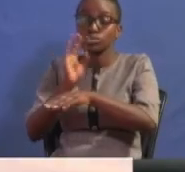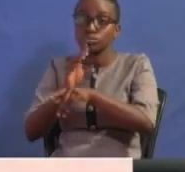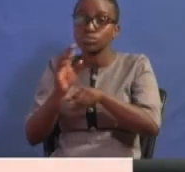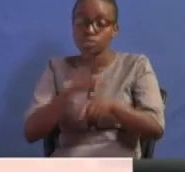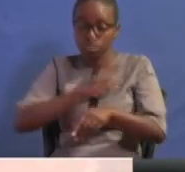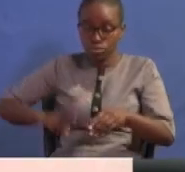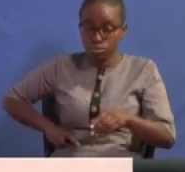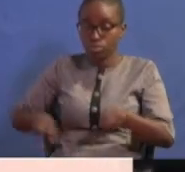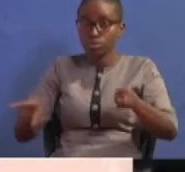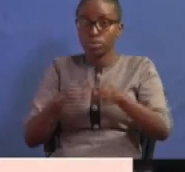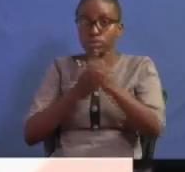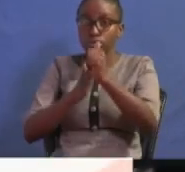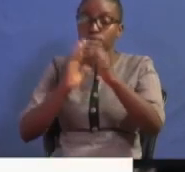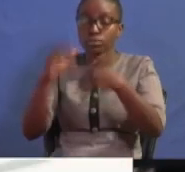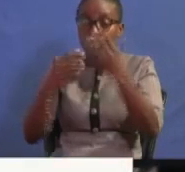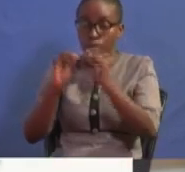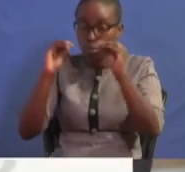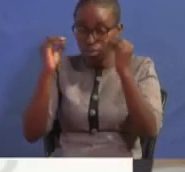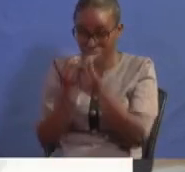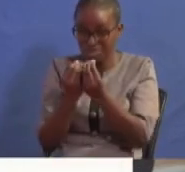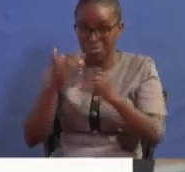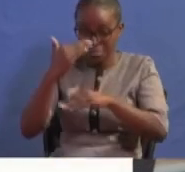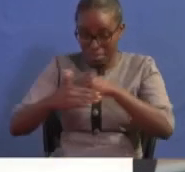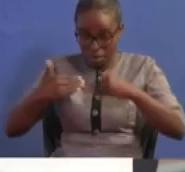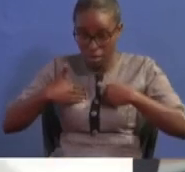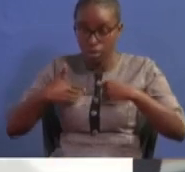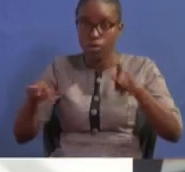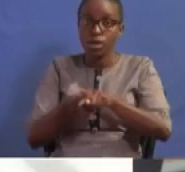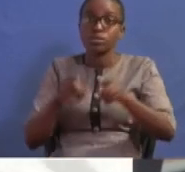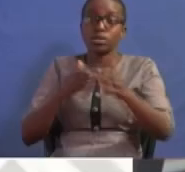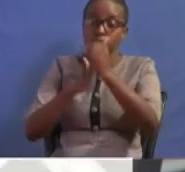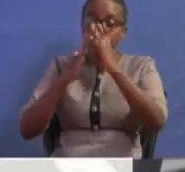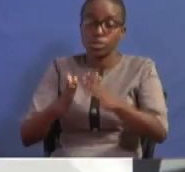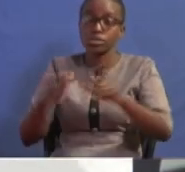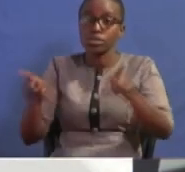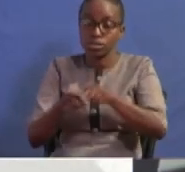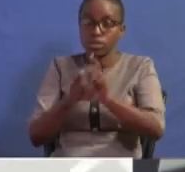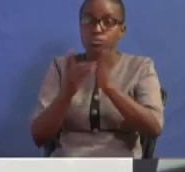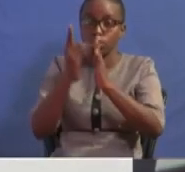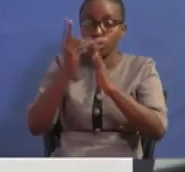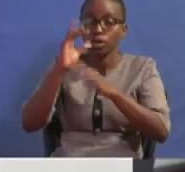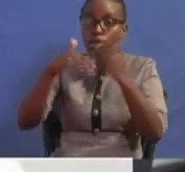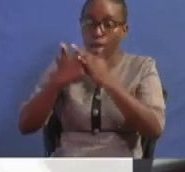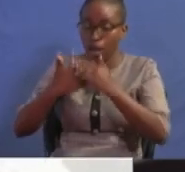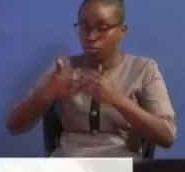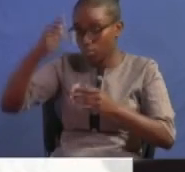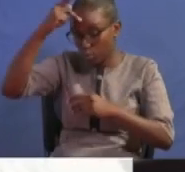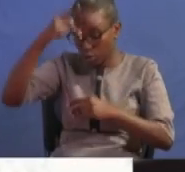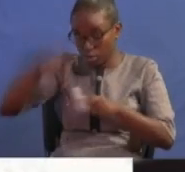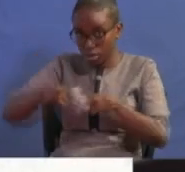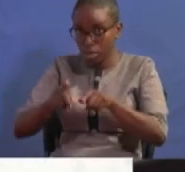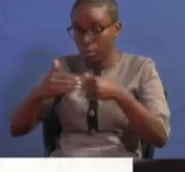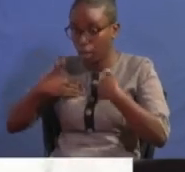to go forward. Ruto further noted that religious leaders should be allowed to develop their preferred policies on how they would want to